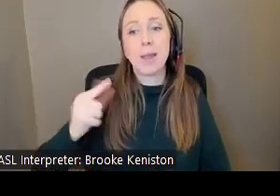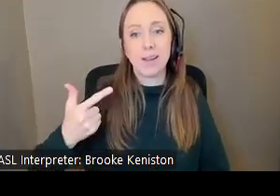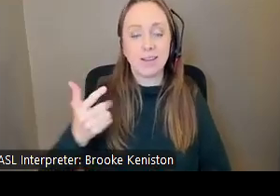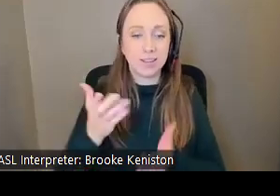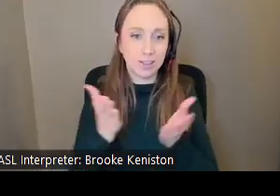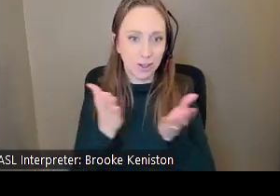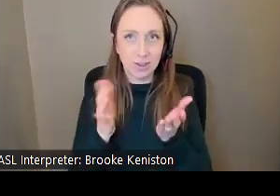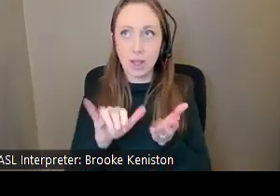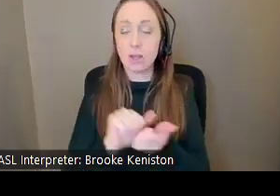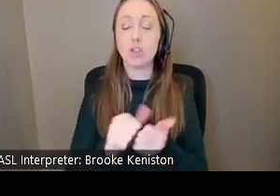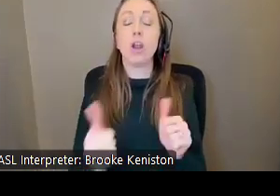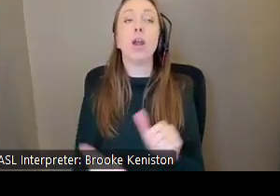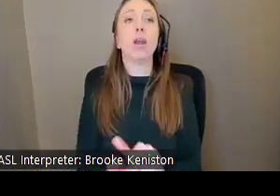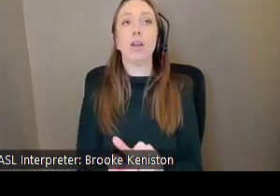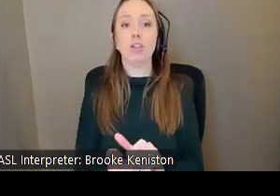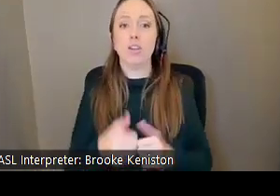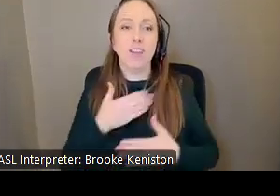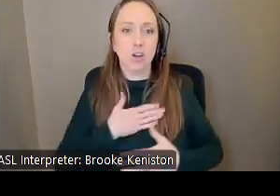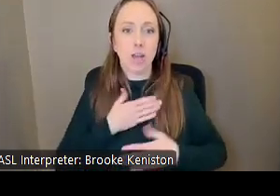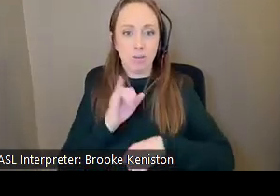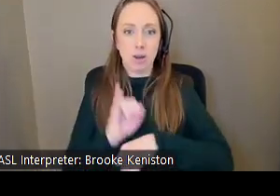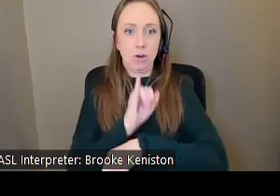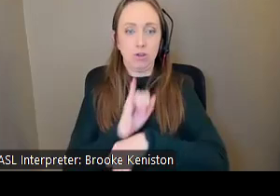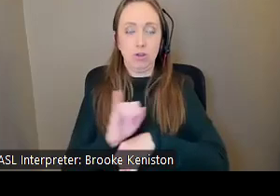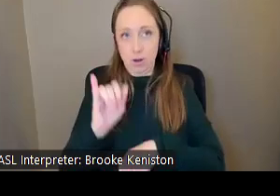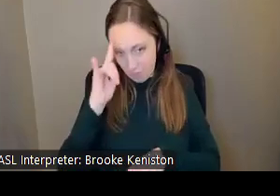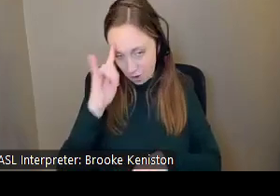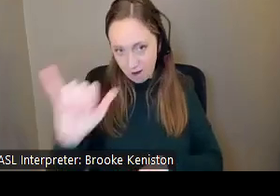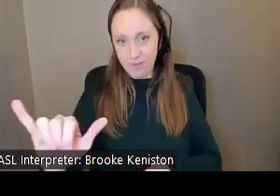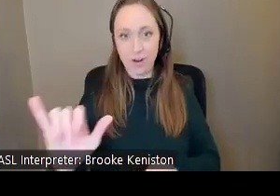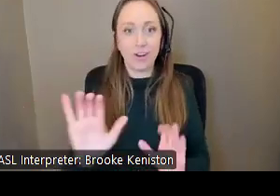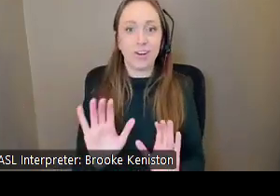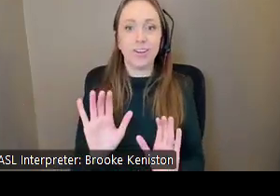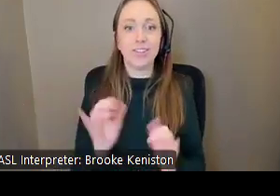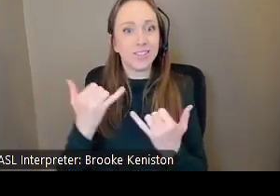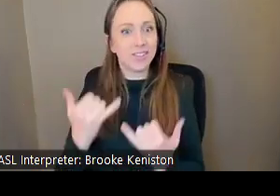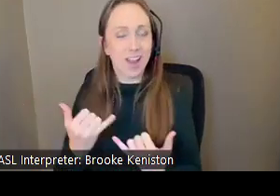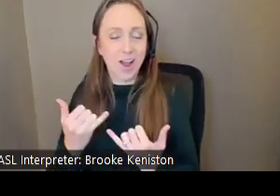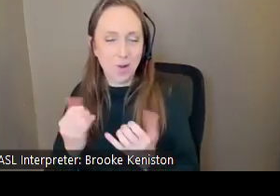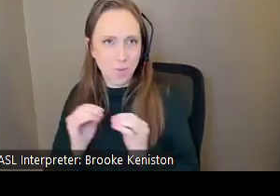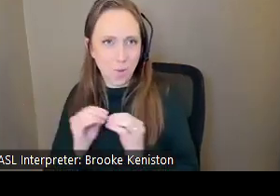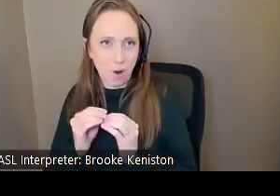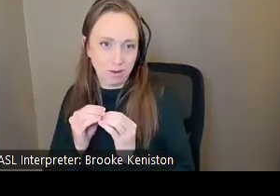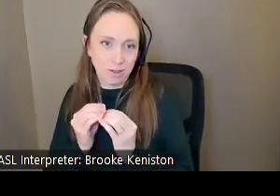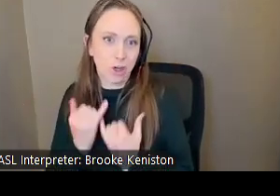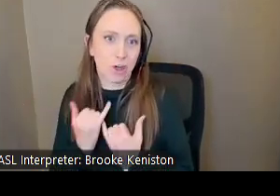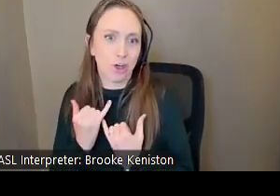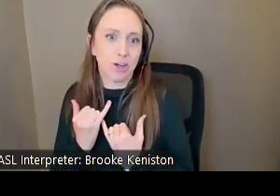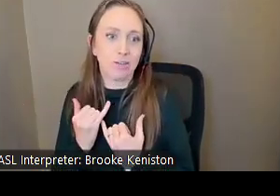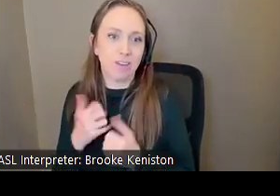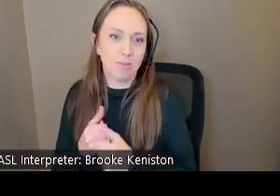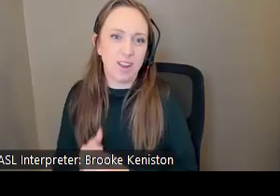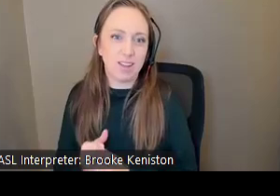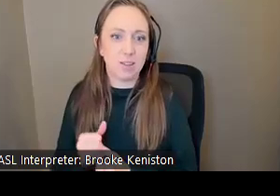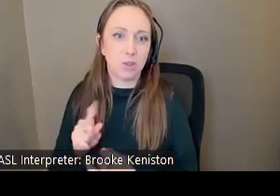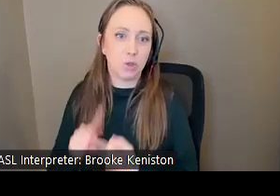still not where we are in later developments of Netflix. Now, Blockbuster started catching